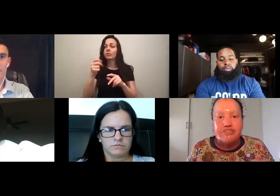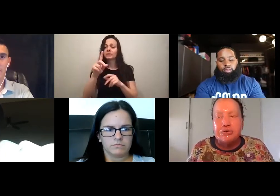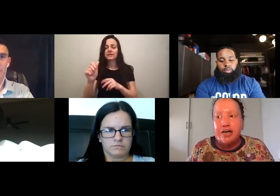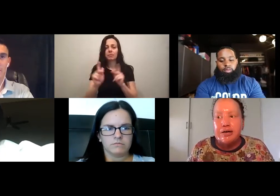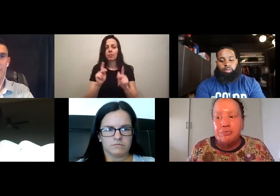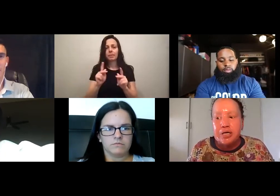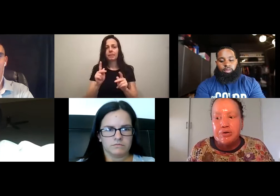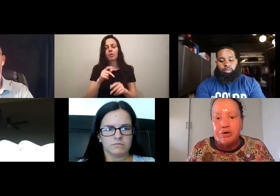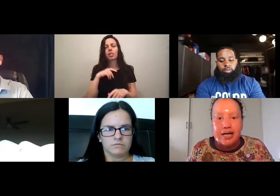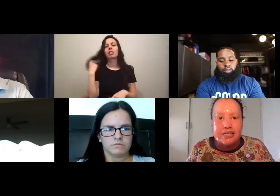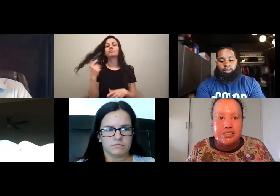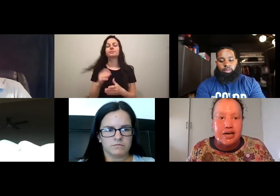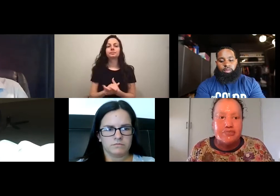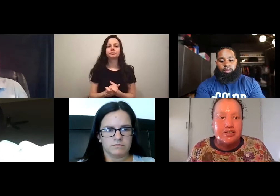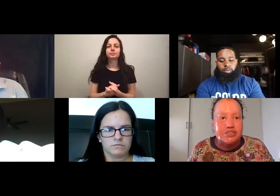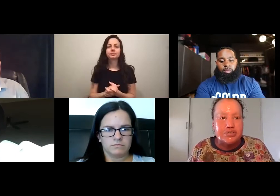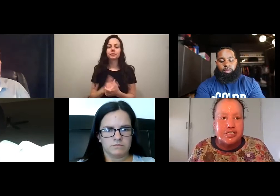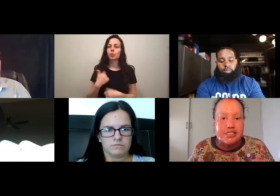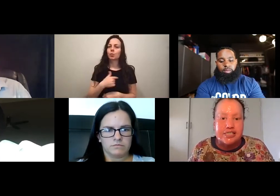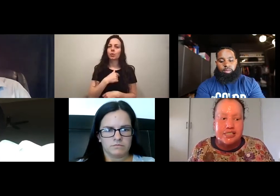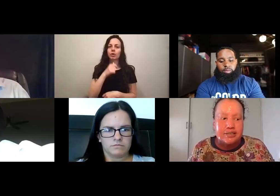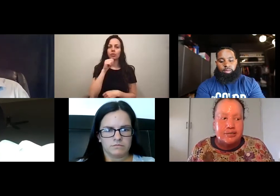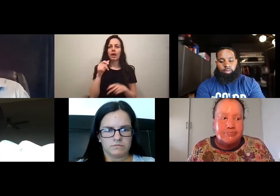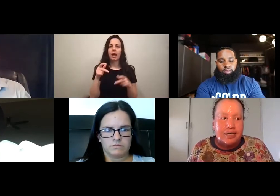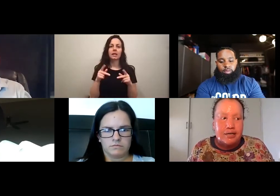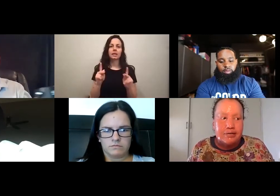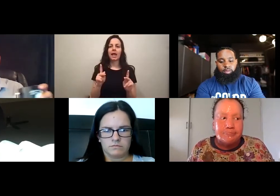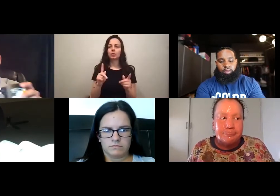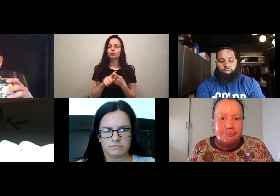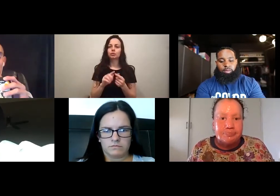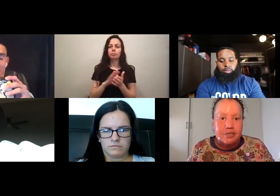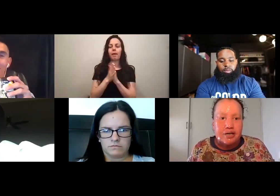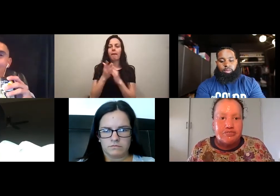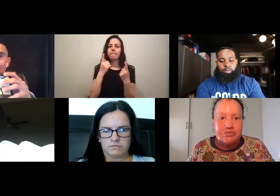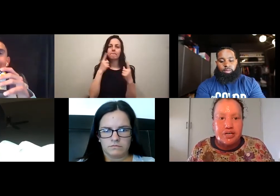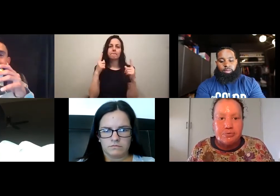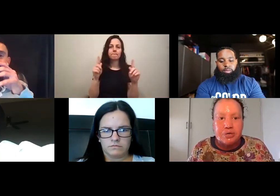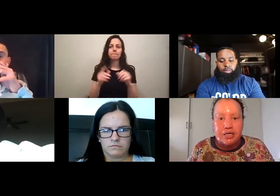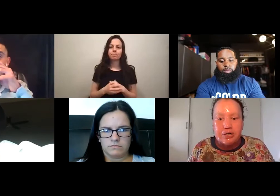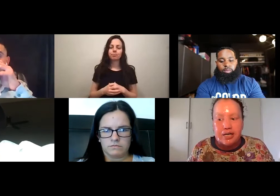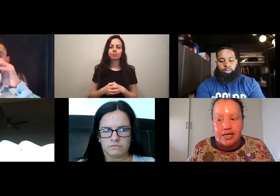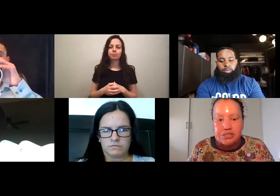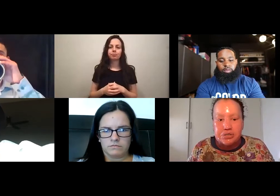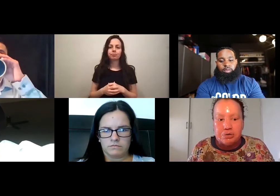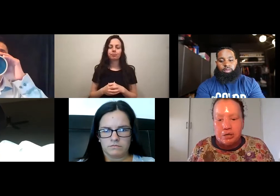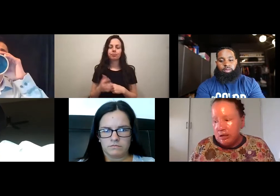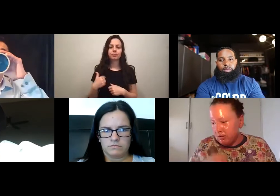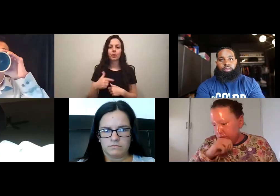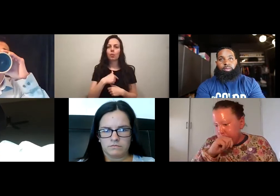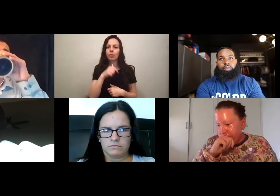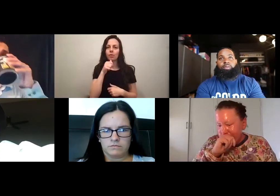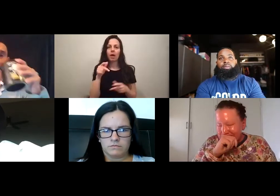I feel that we're not allowed to have individual success. I feel that we are not allowed to